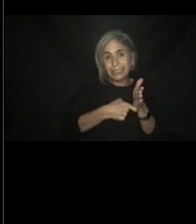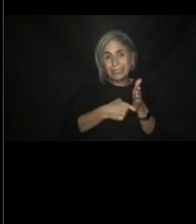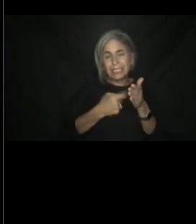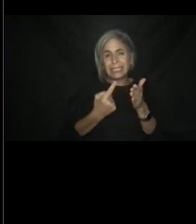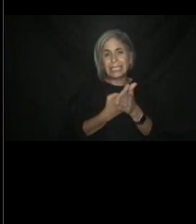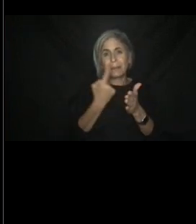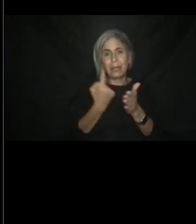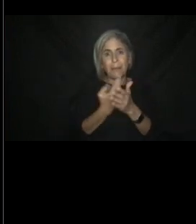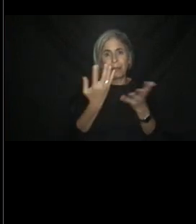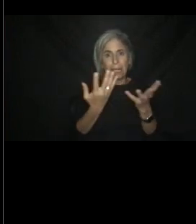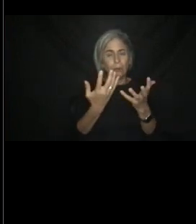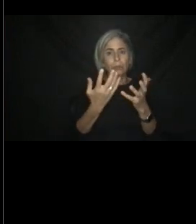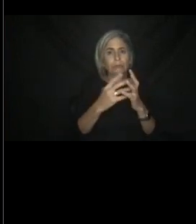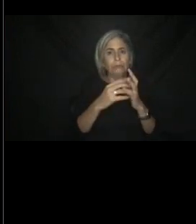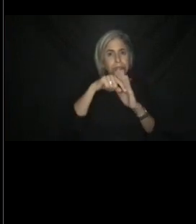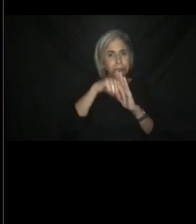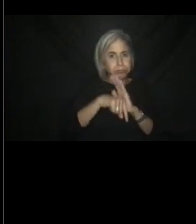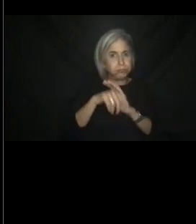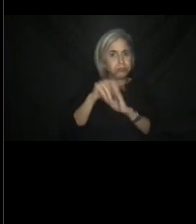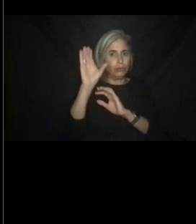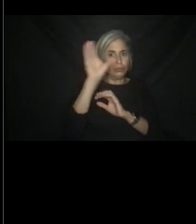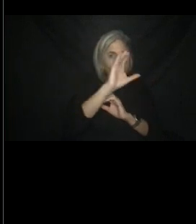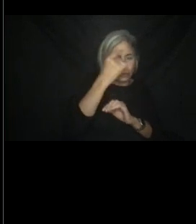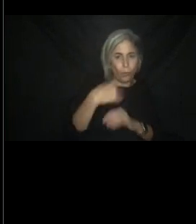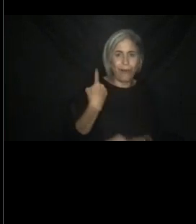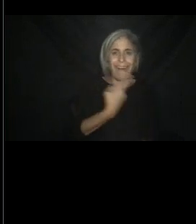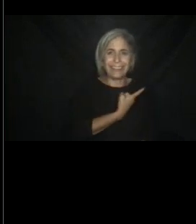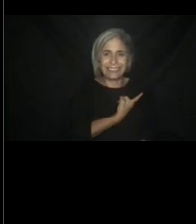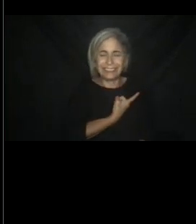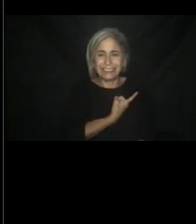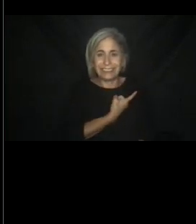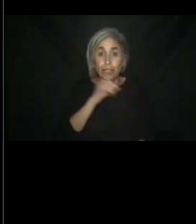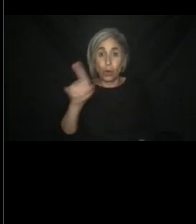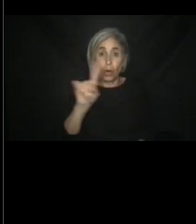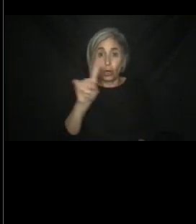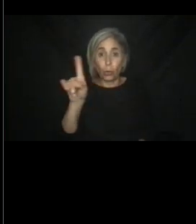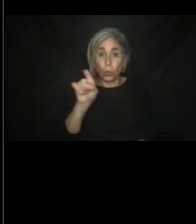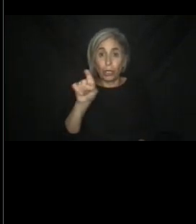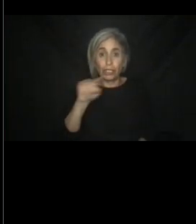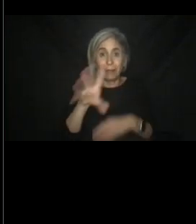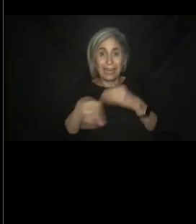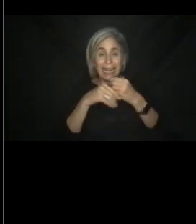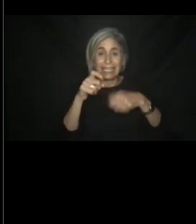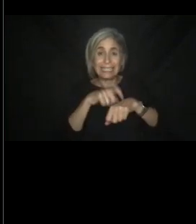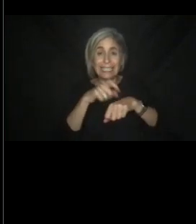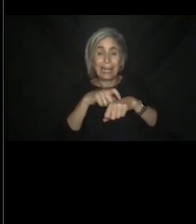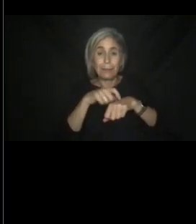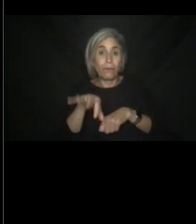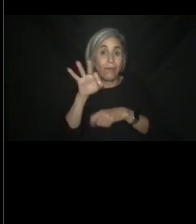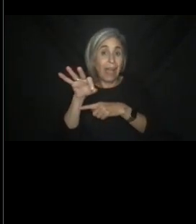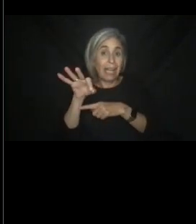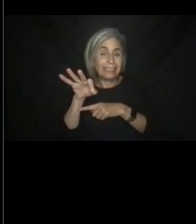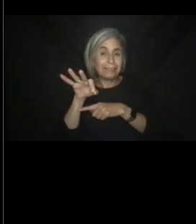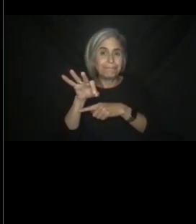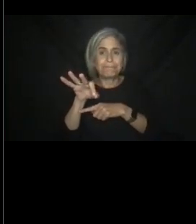comprehensive searches for us. And as far as your question regarding would that add anything to the time, I